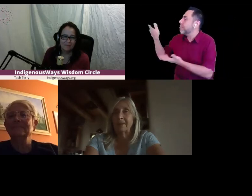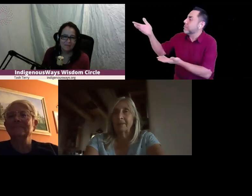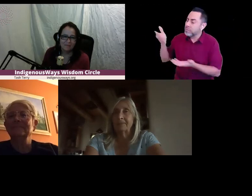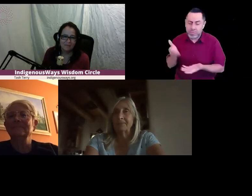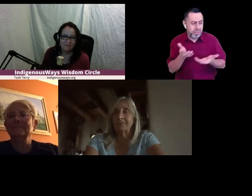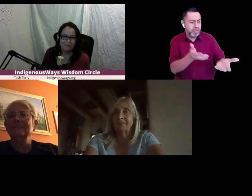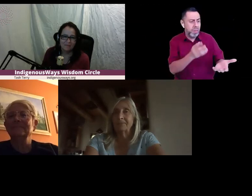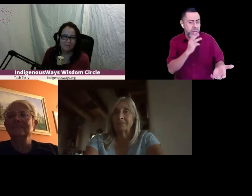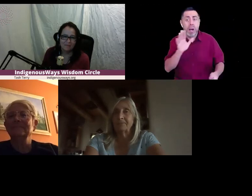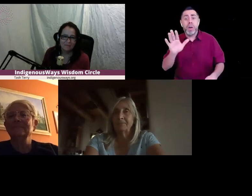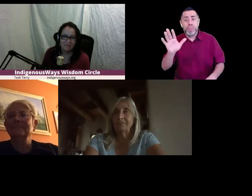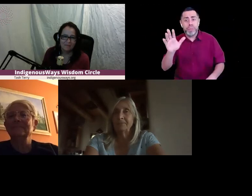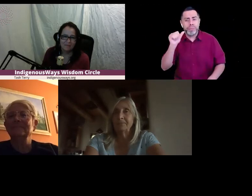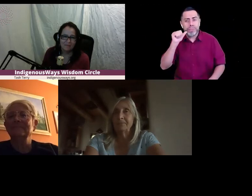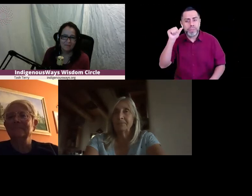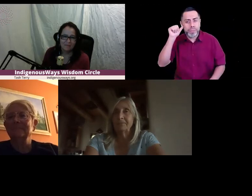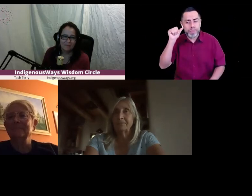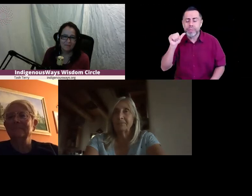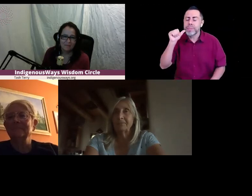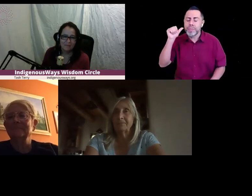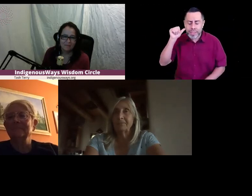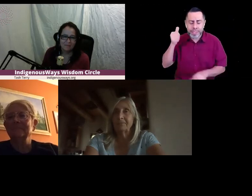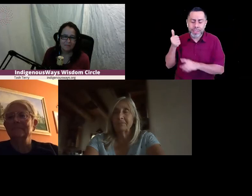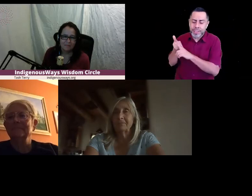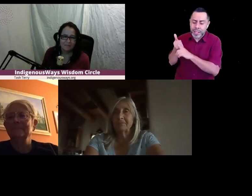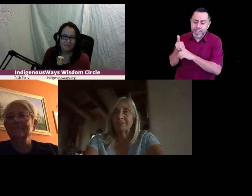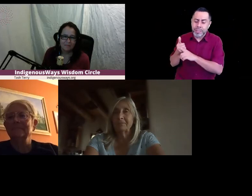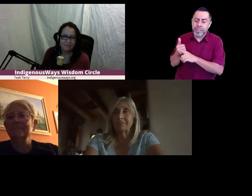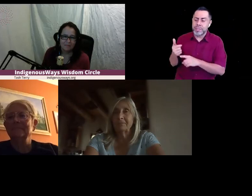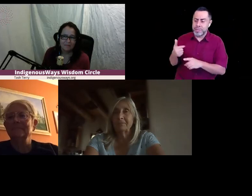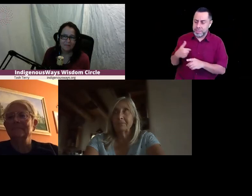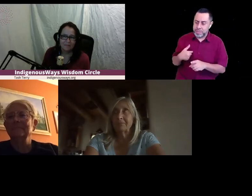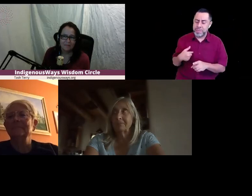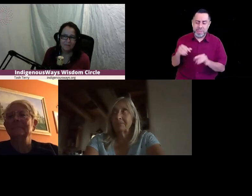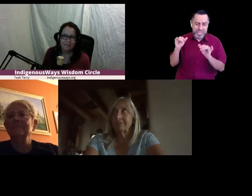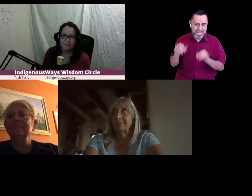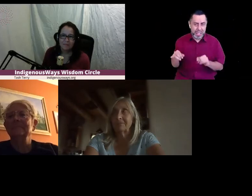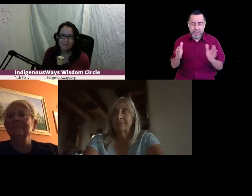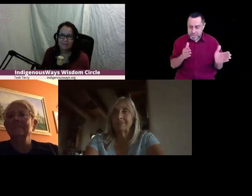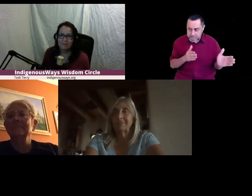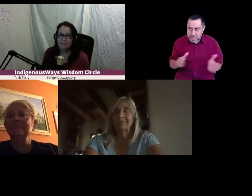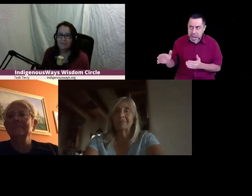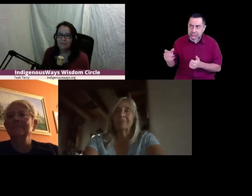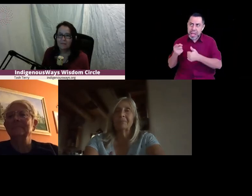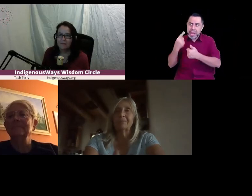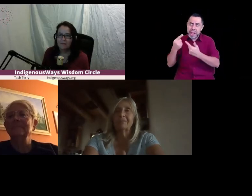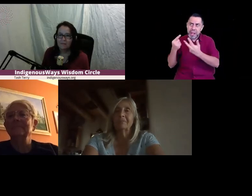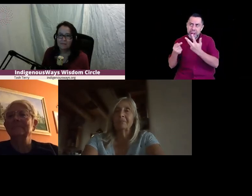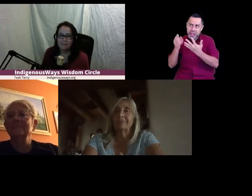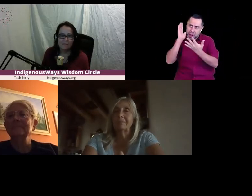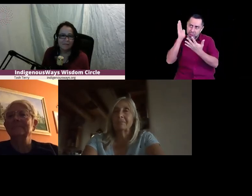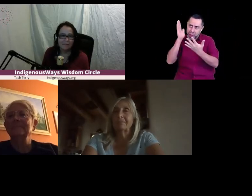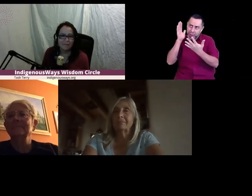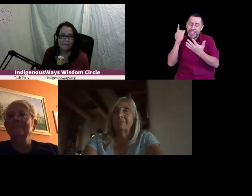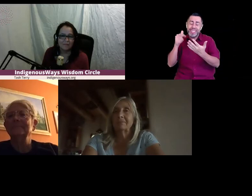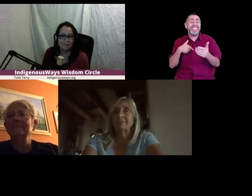yesterday was another day that I had a plan. It didn't go out quite well. A grandma